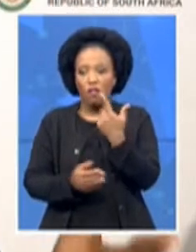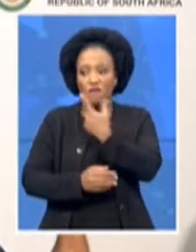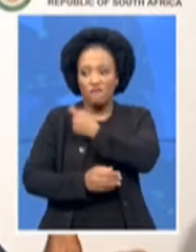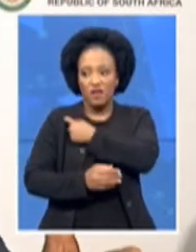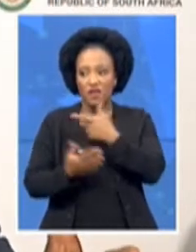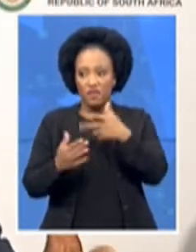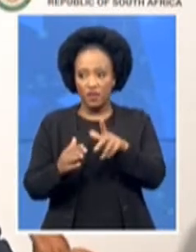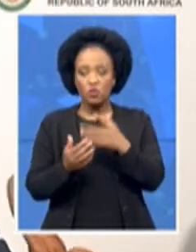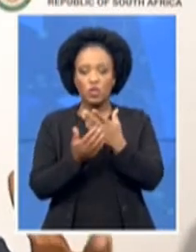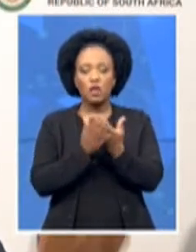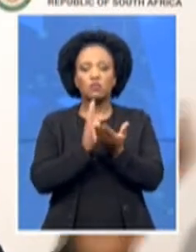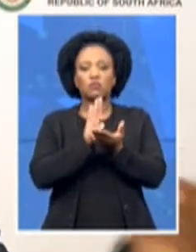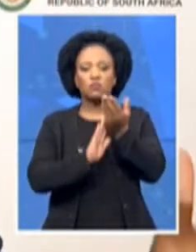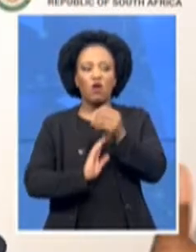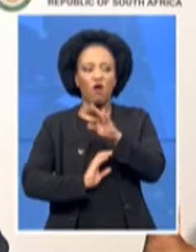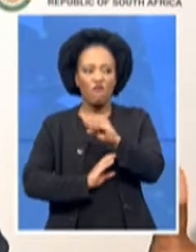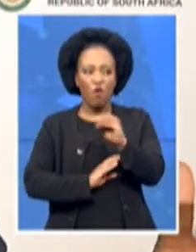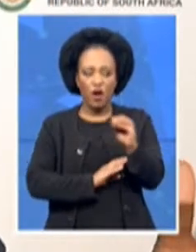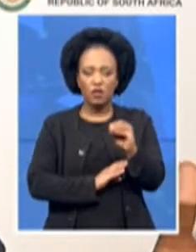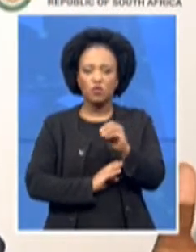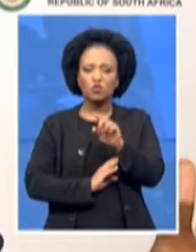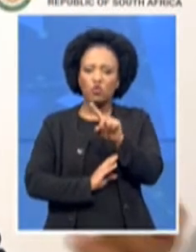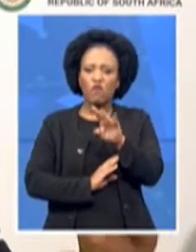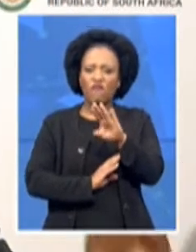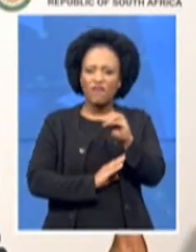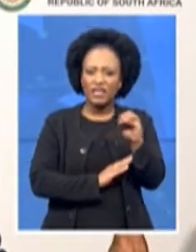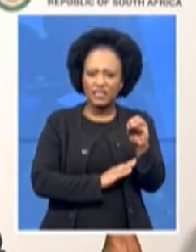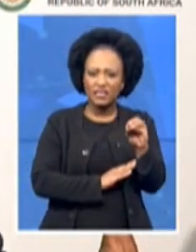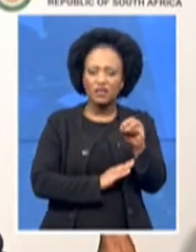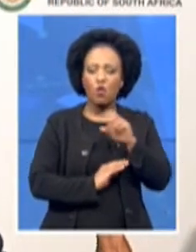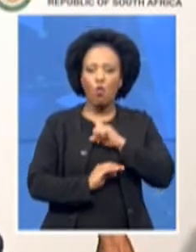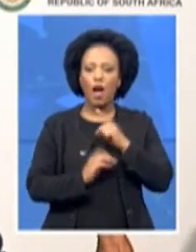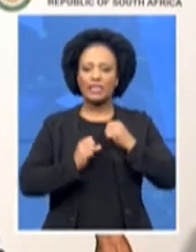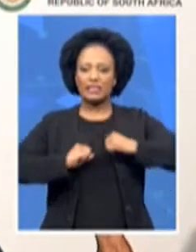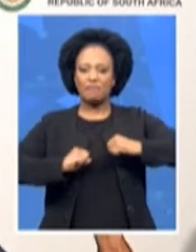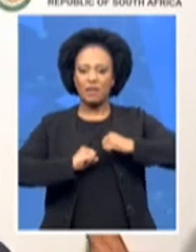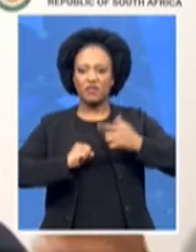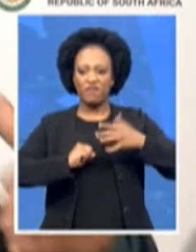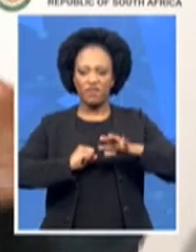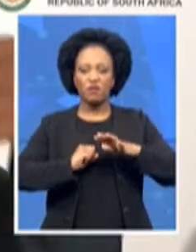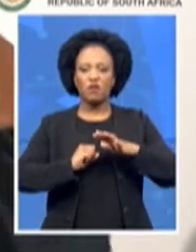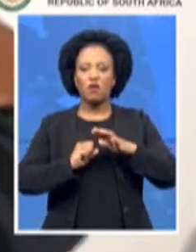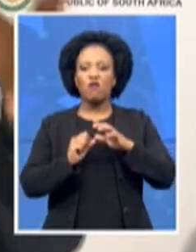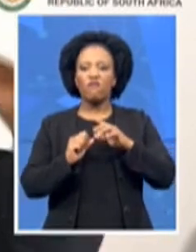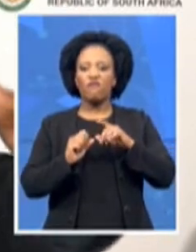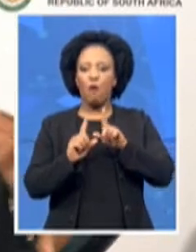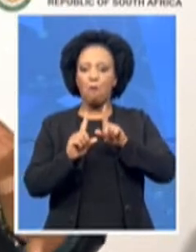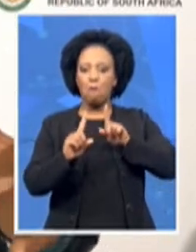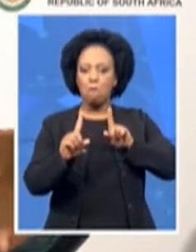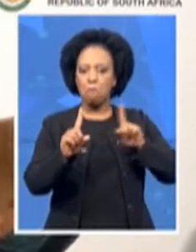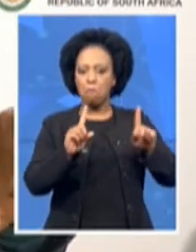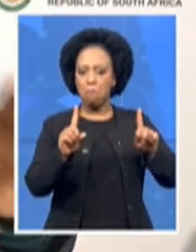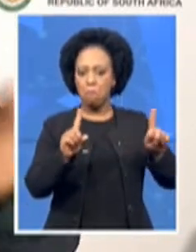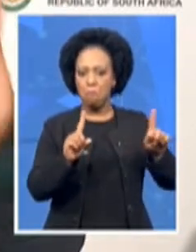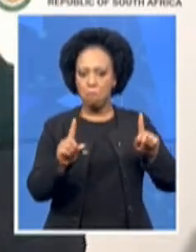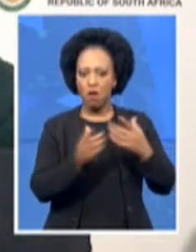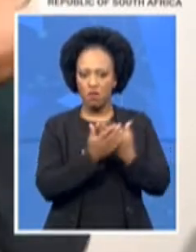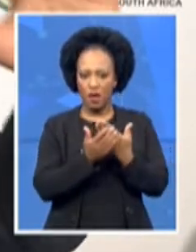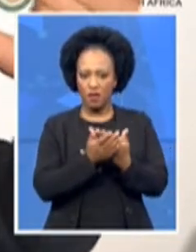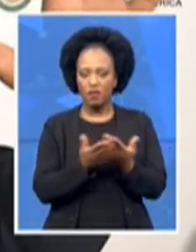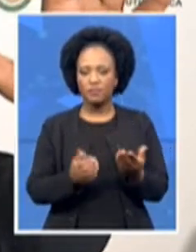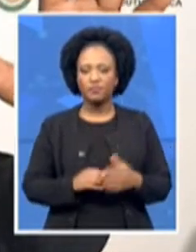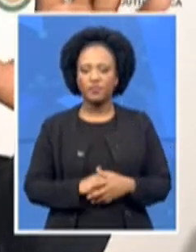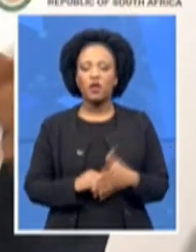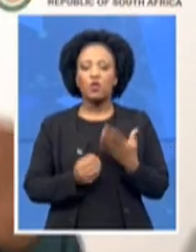500. If your space allows a meter or 1.5 meter distance, you can increase to 1,000. If you are